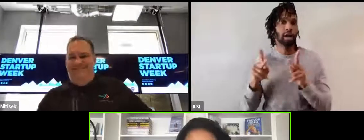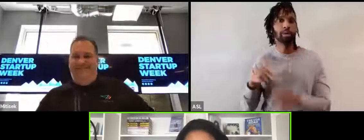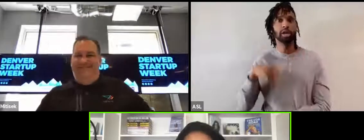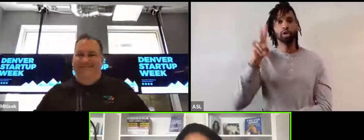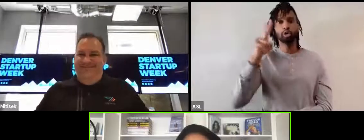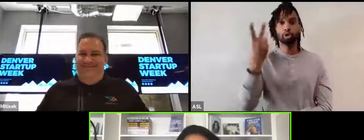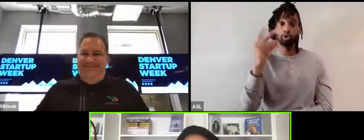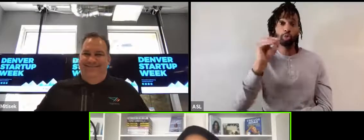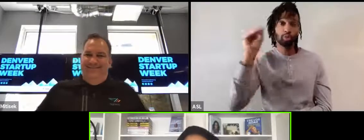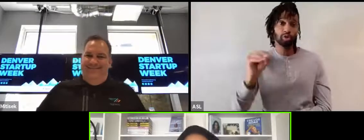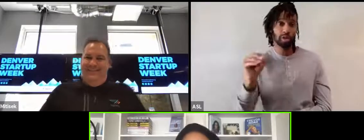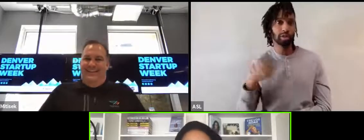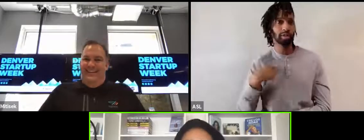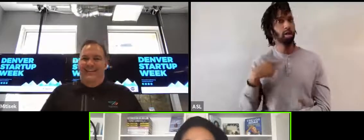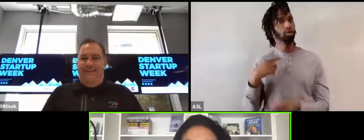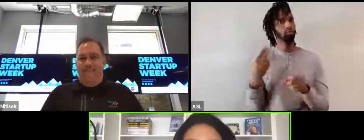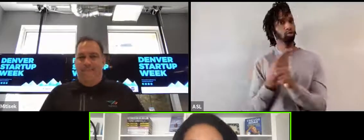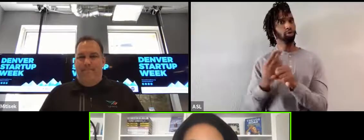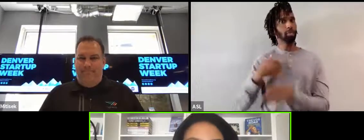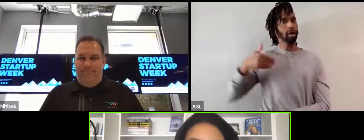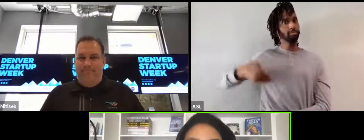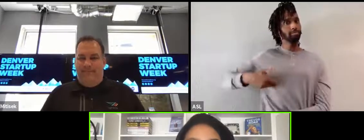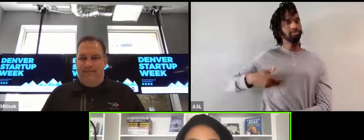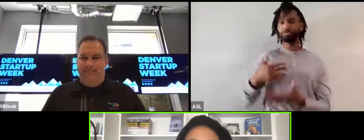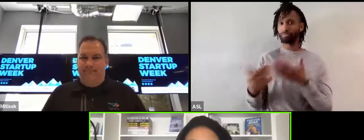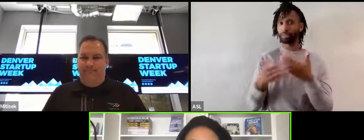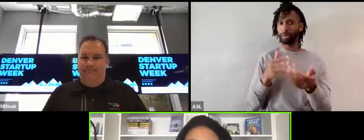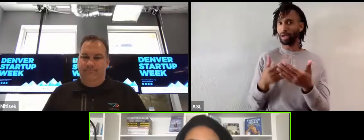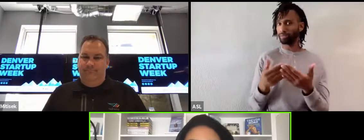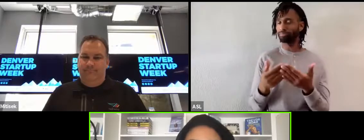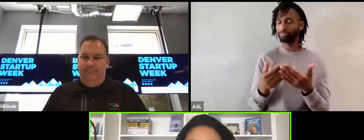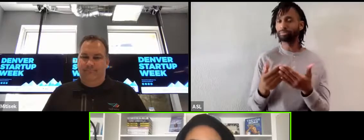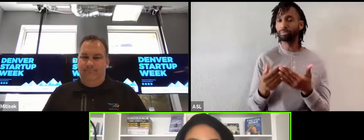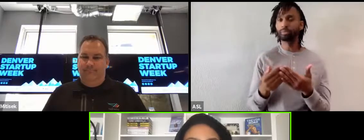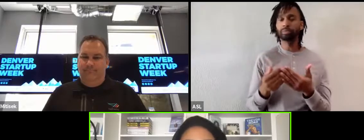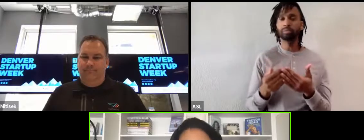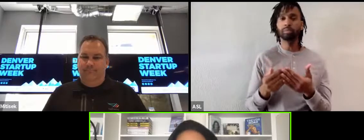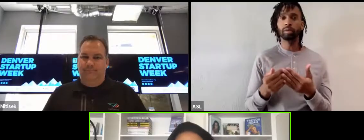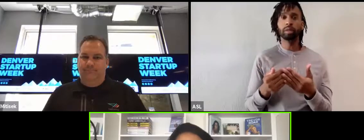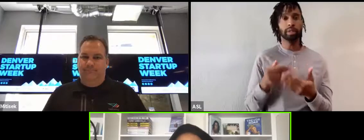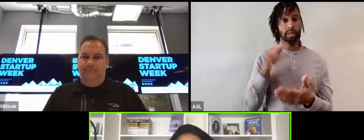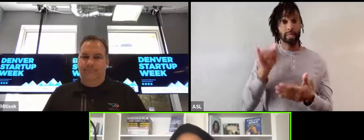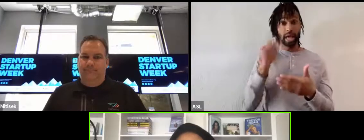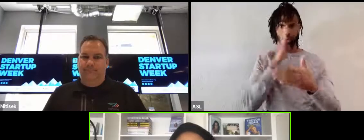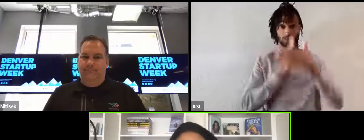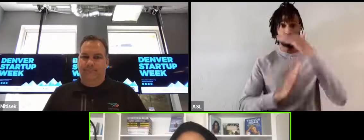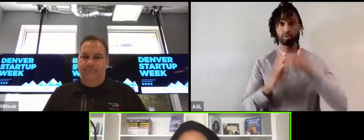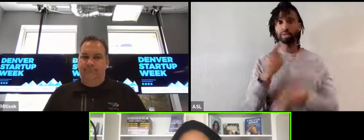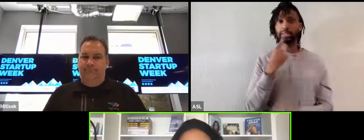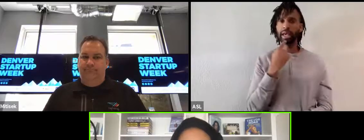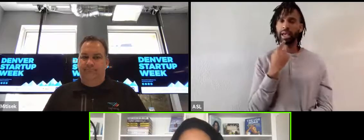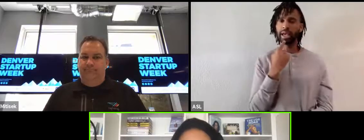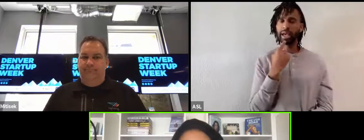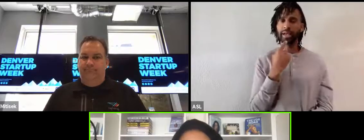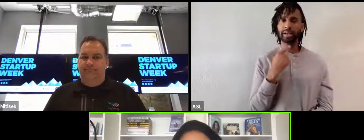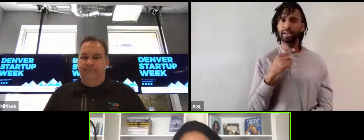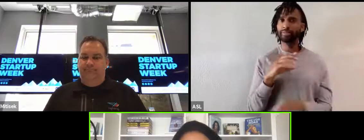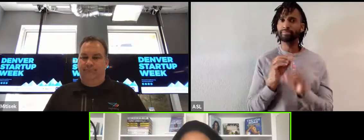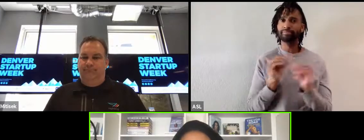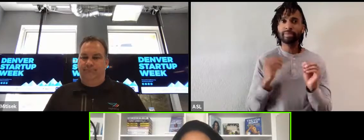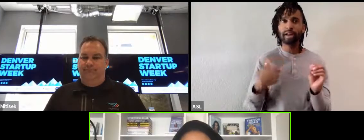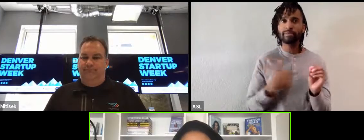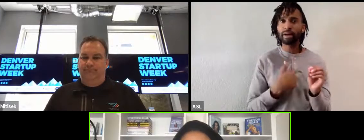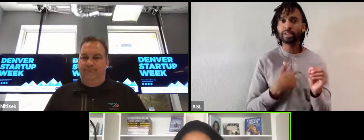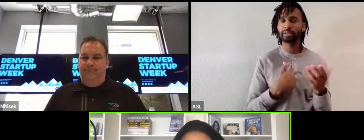because I was only going by gut, whatever that was going to be, because the humility to say that none of us